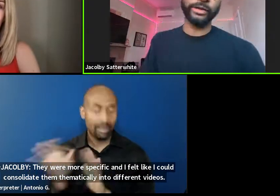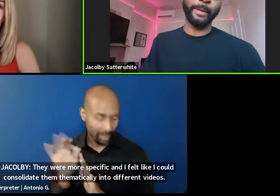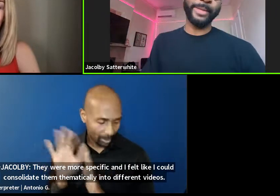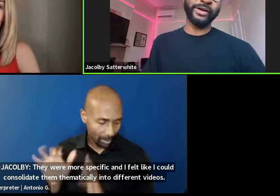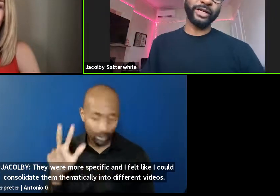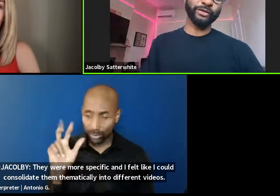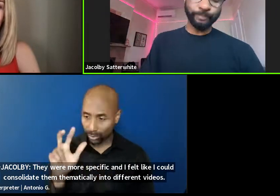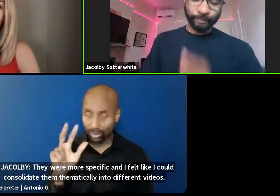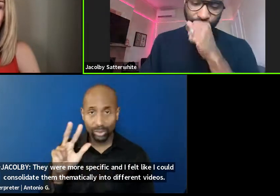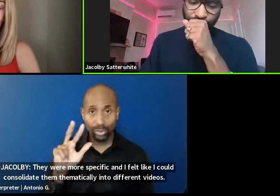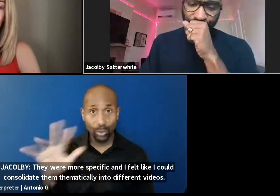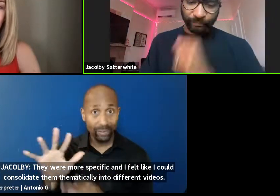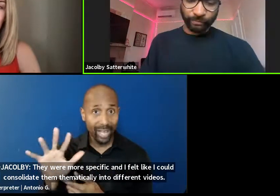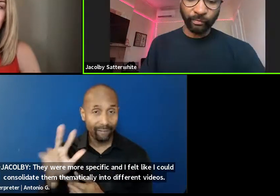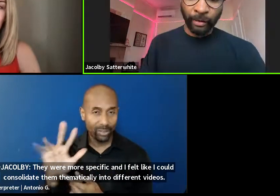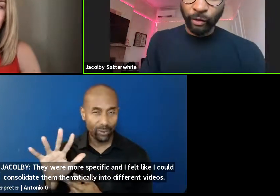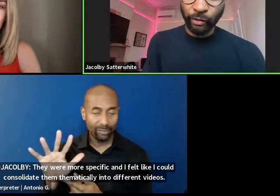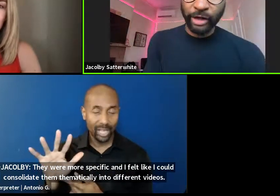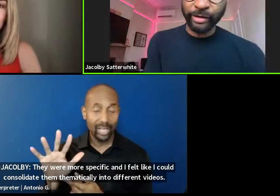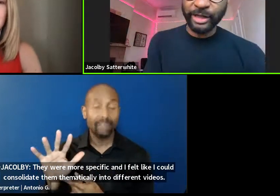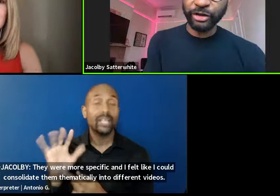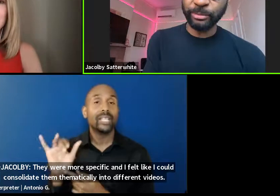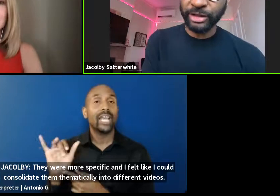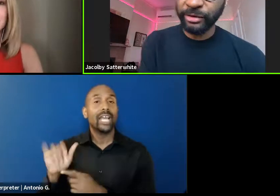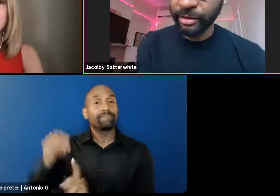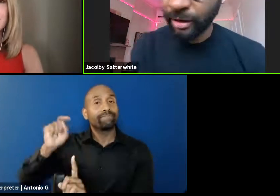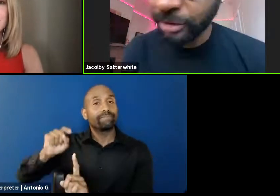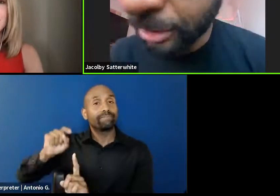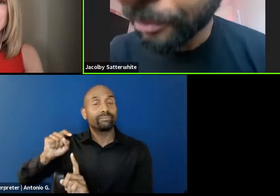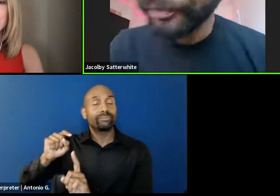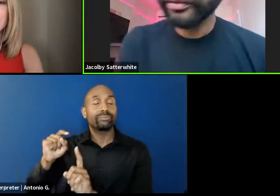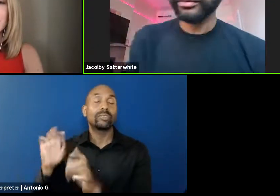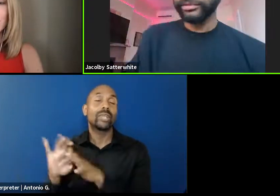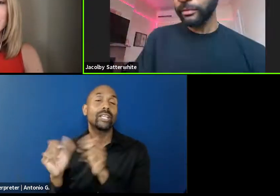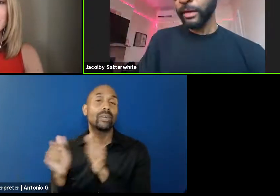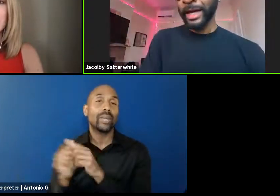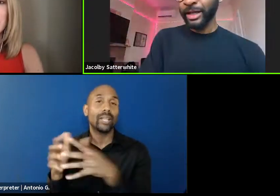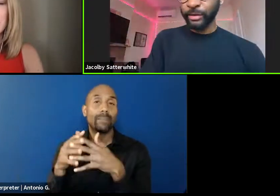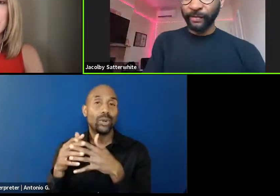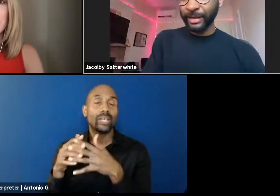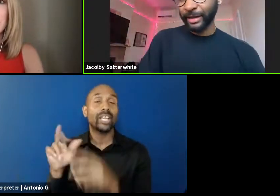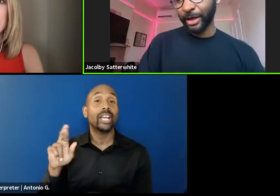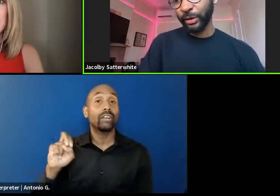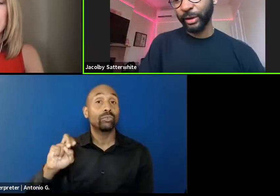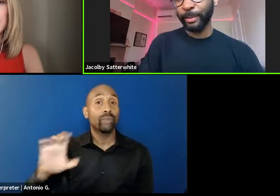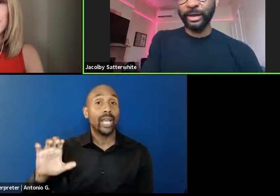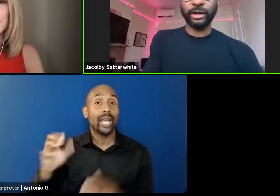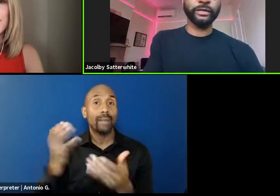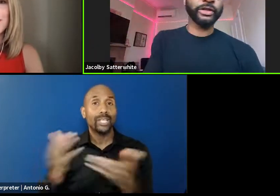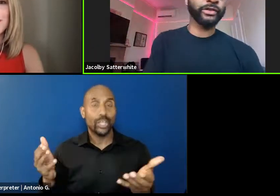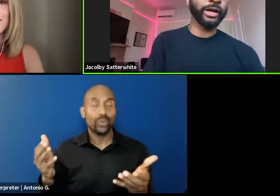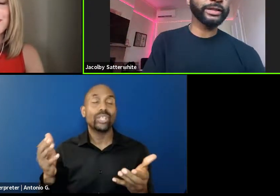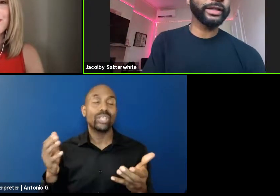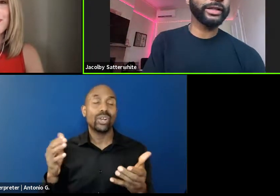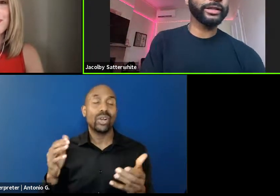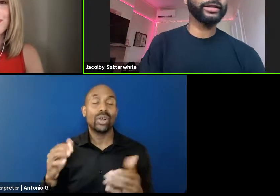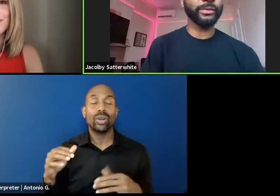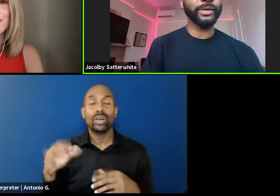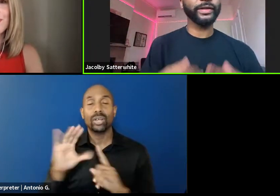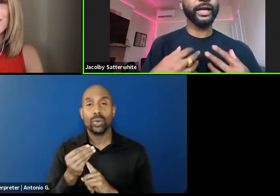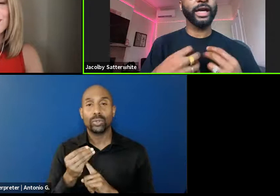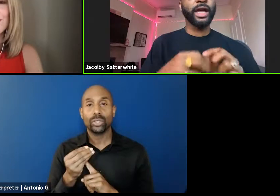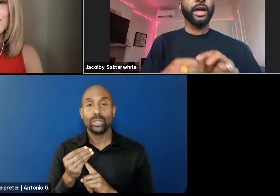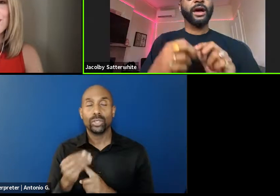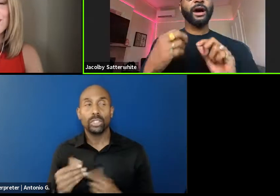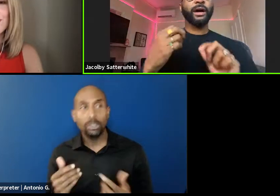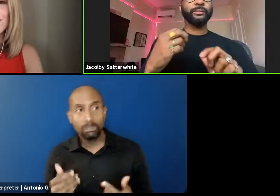of her drawings that dealt with American recreational material culture. Right. And Reifying Desire 3, I picked all of her drawings that dealt